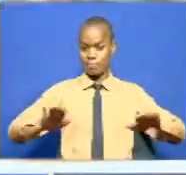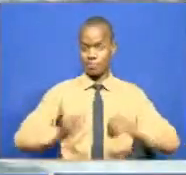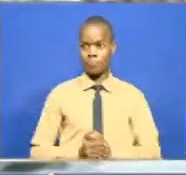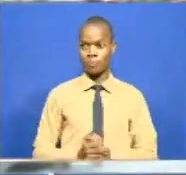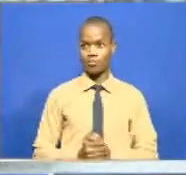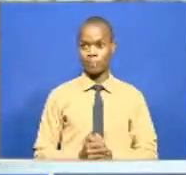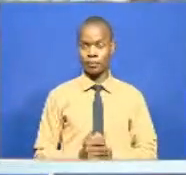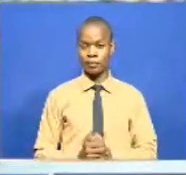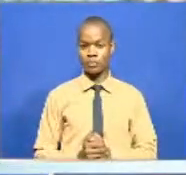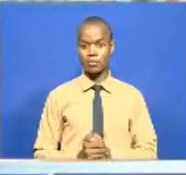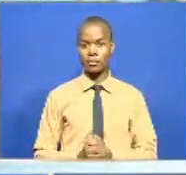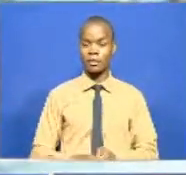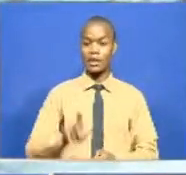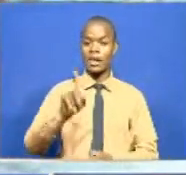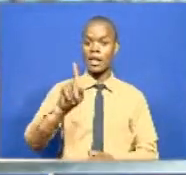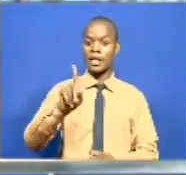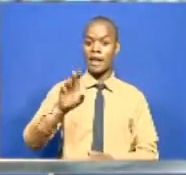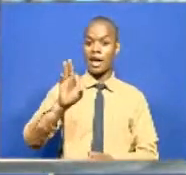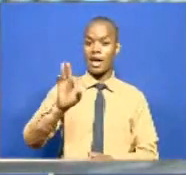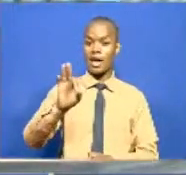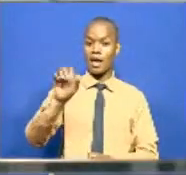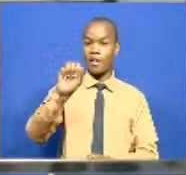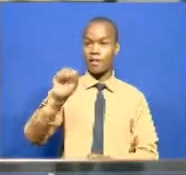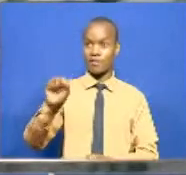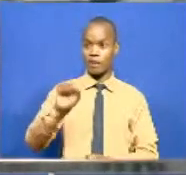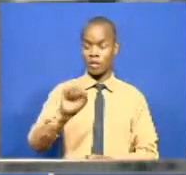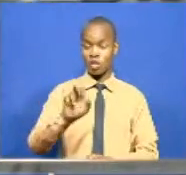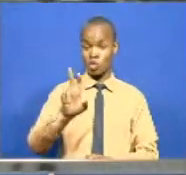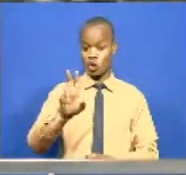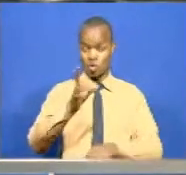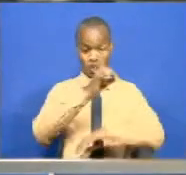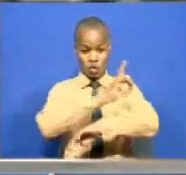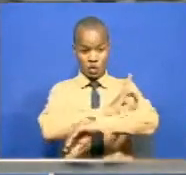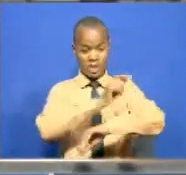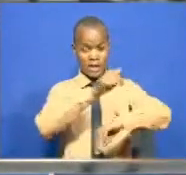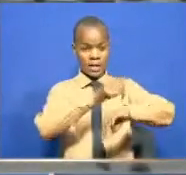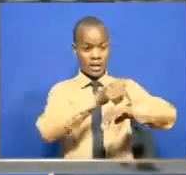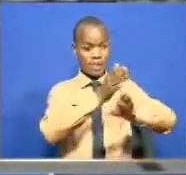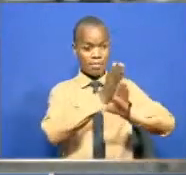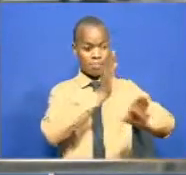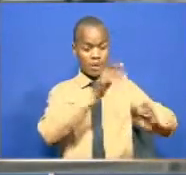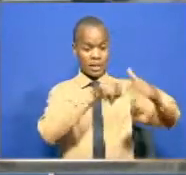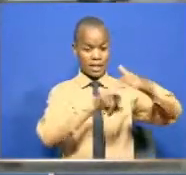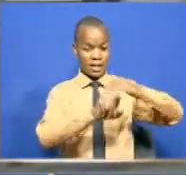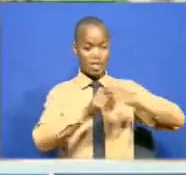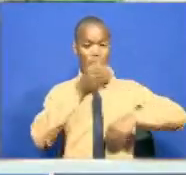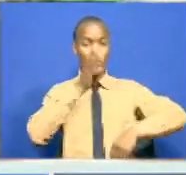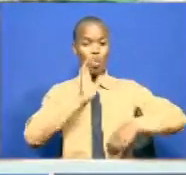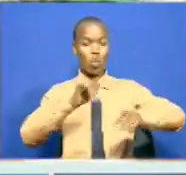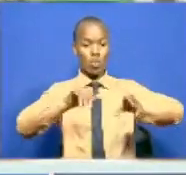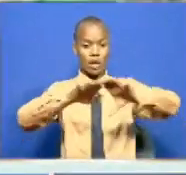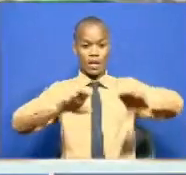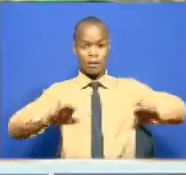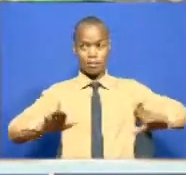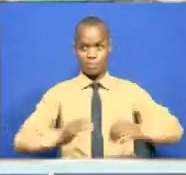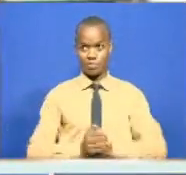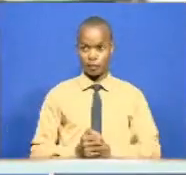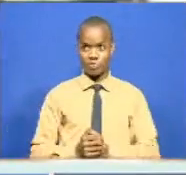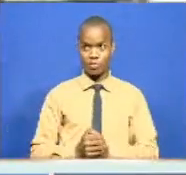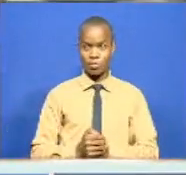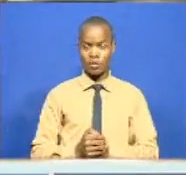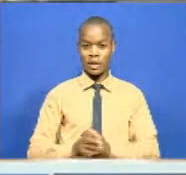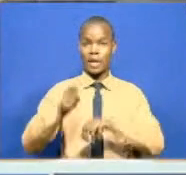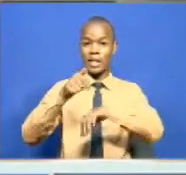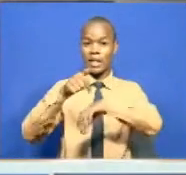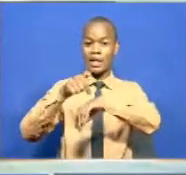The Kenya Ferry Services is once again in the news 2 days after a bus plunged into the ocean at the Likoni Channel. At 14:15